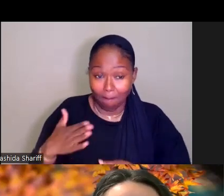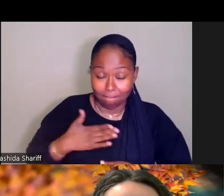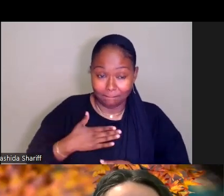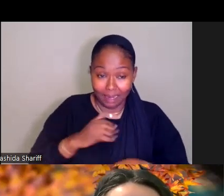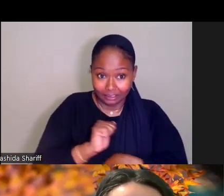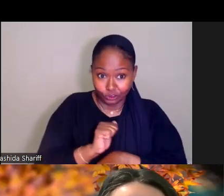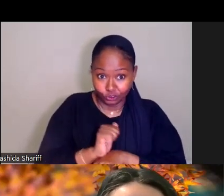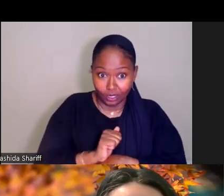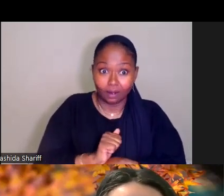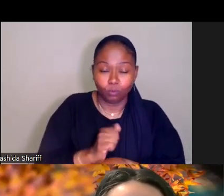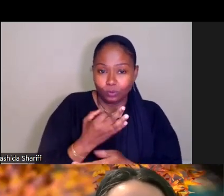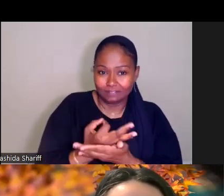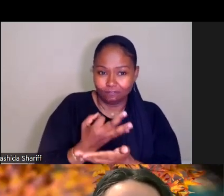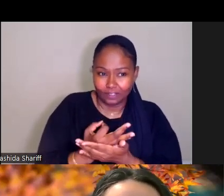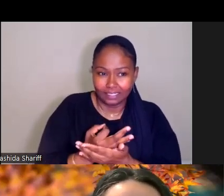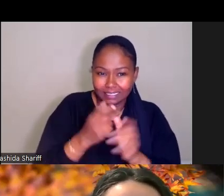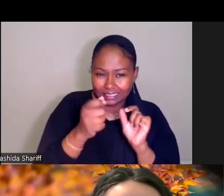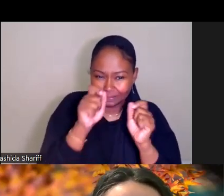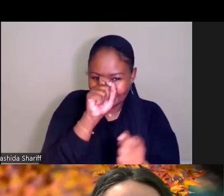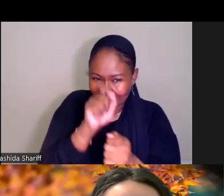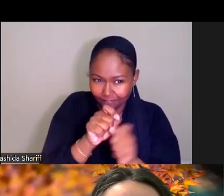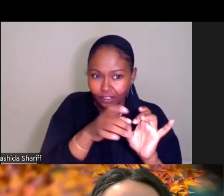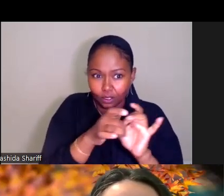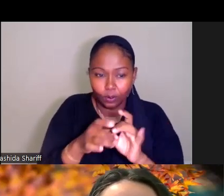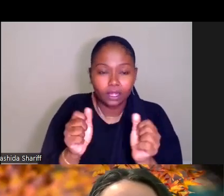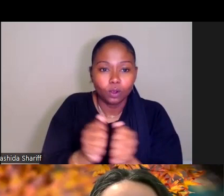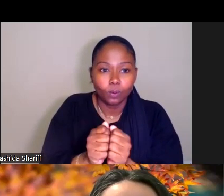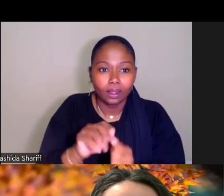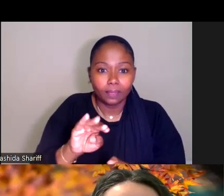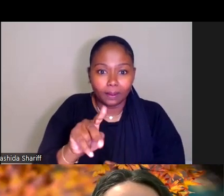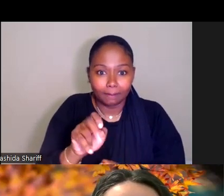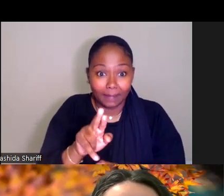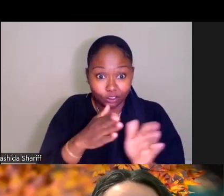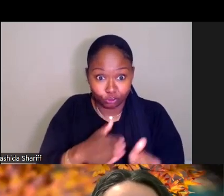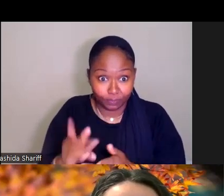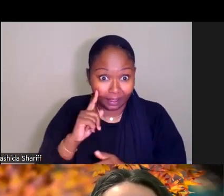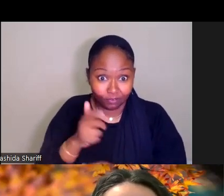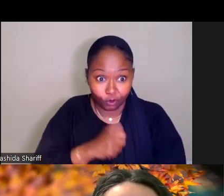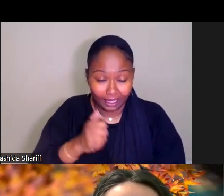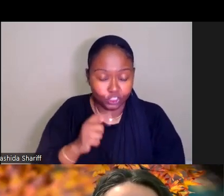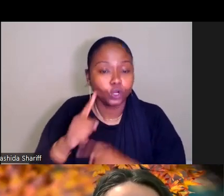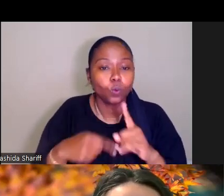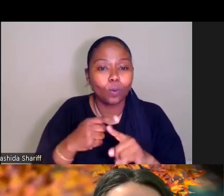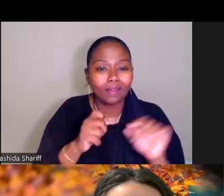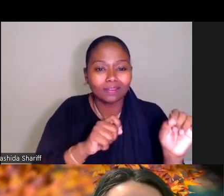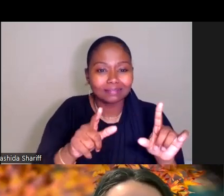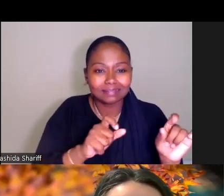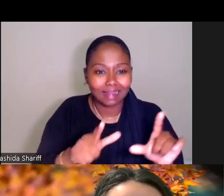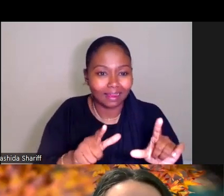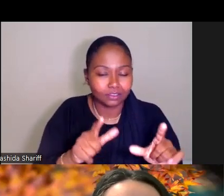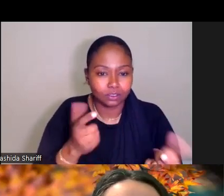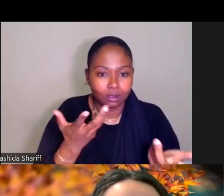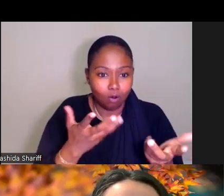change proposal specifically related to the Master Plan for Aging. When the slides go out, you'll be able to click on the link,